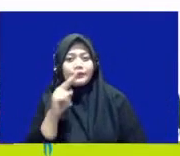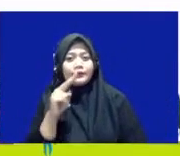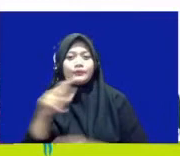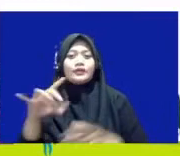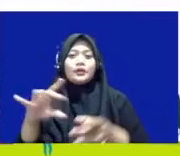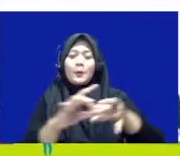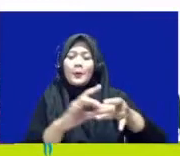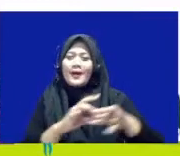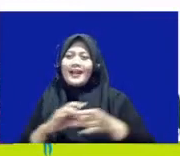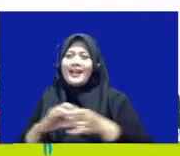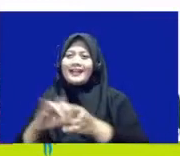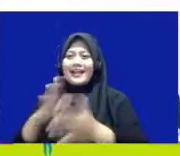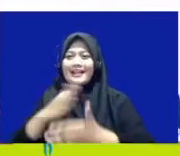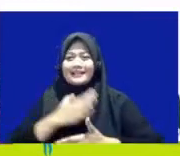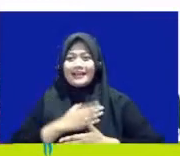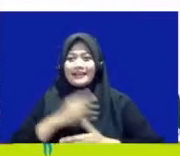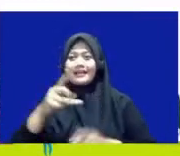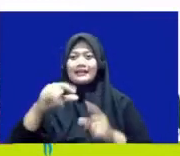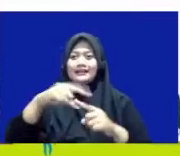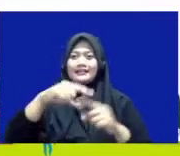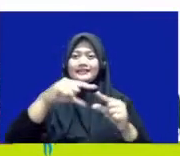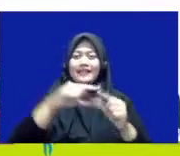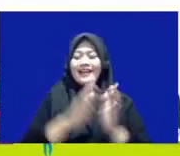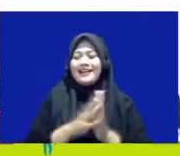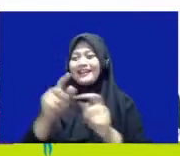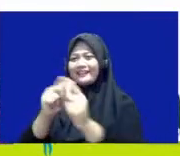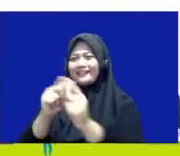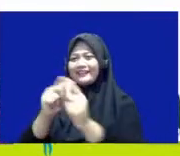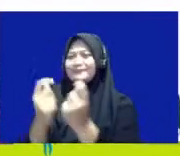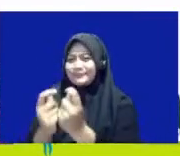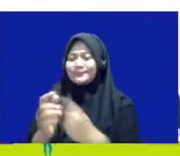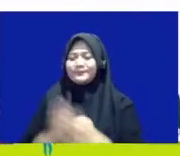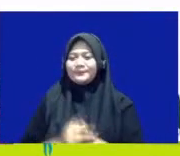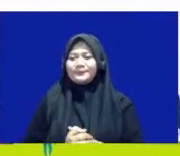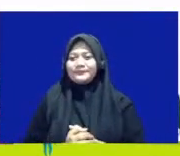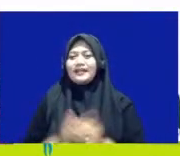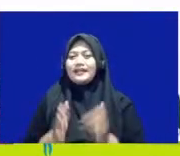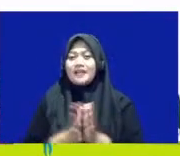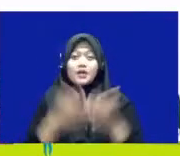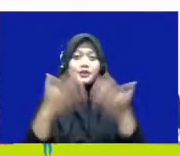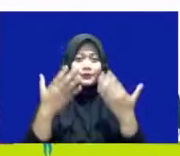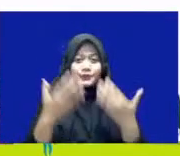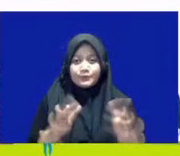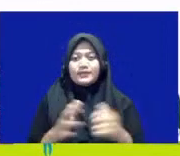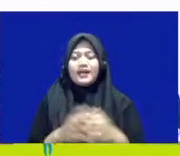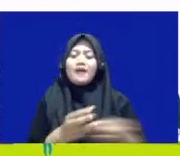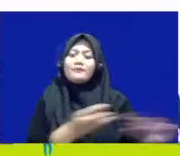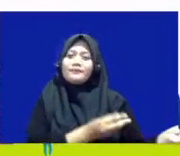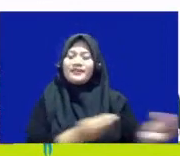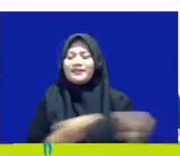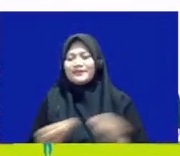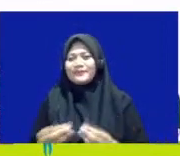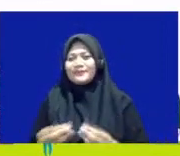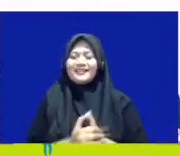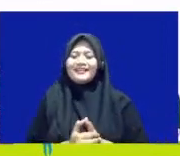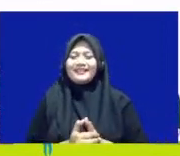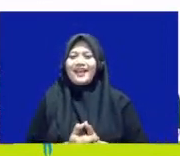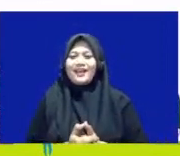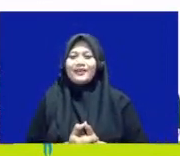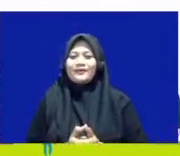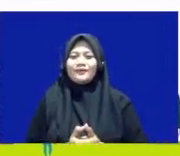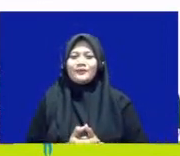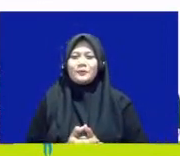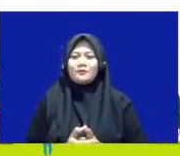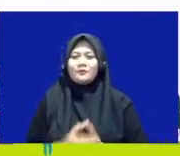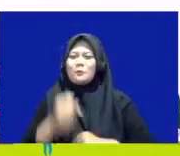team, whom I know have put a lot of work in this to make this happen. And a special thank you to our colleagues